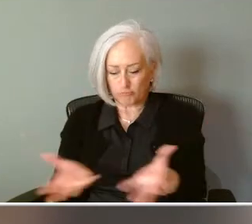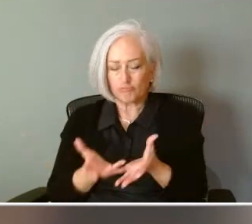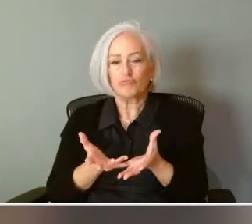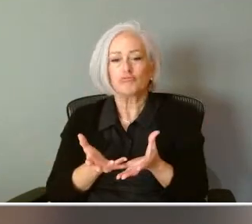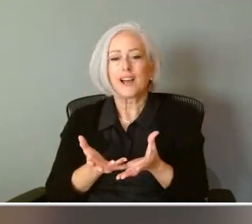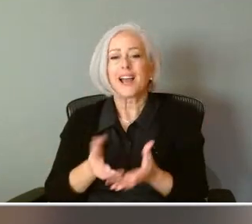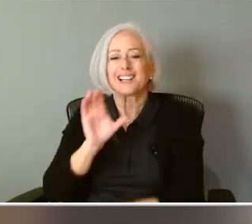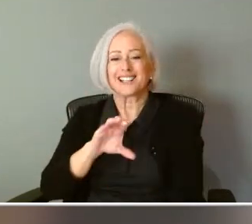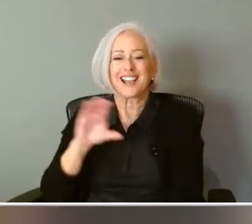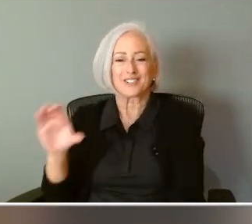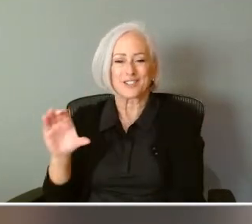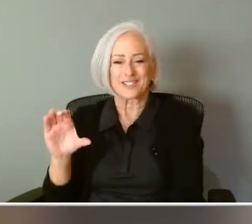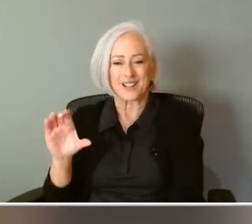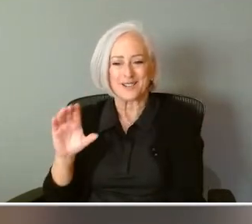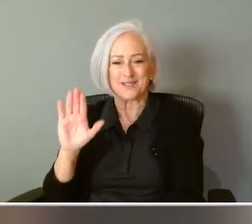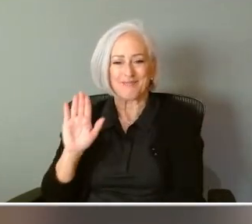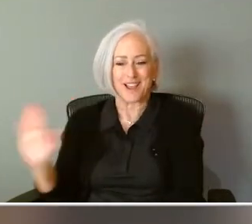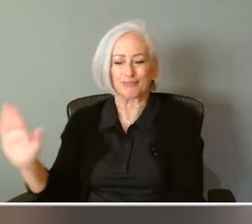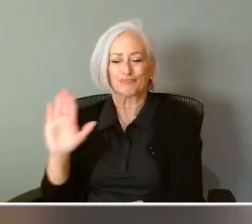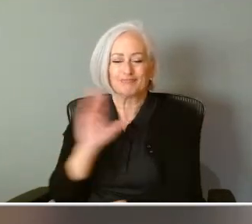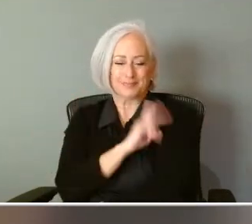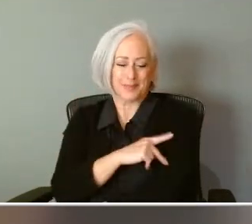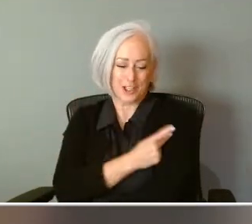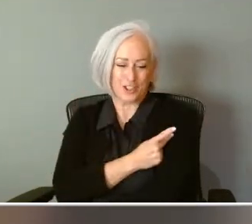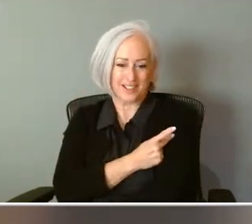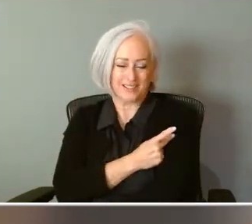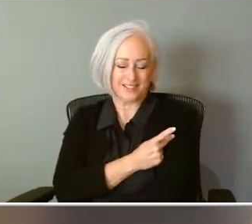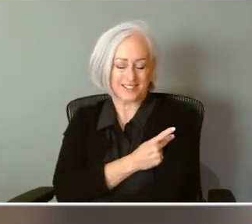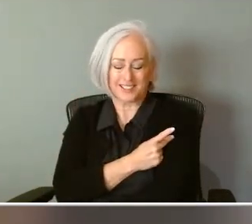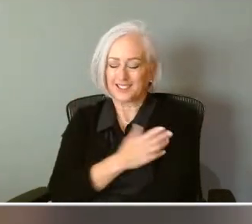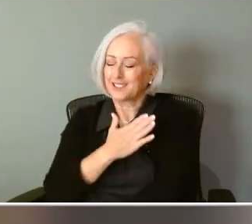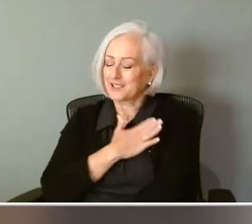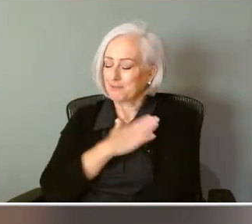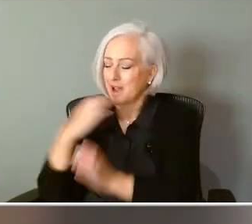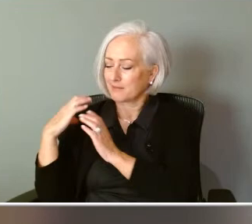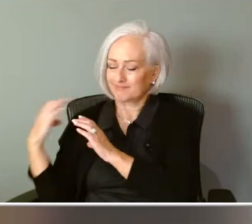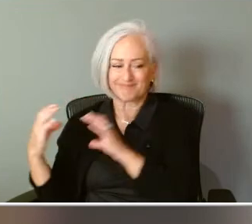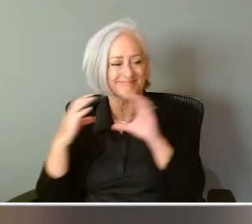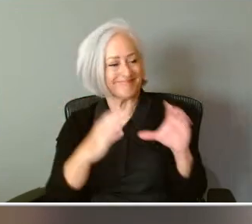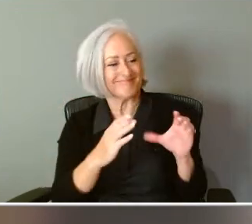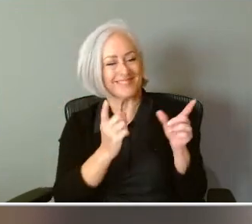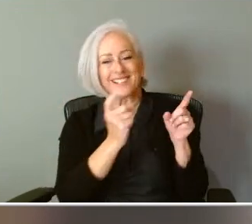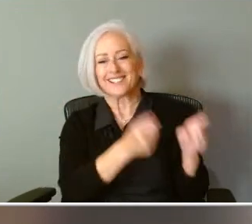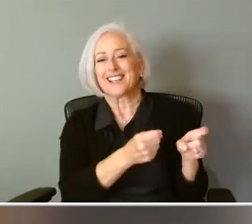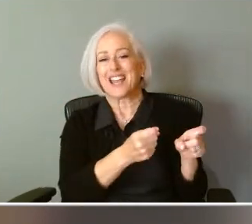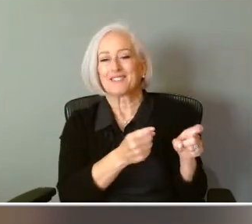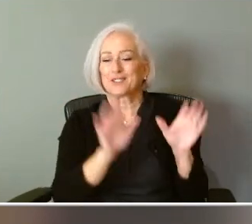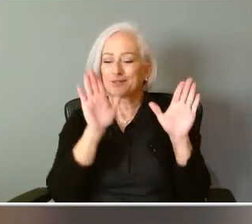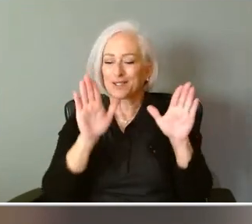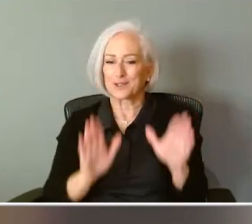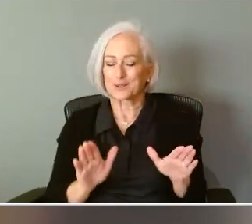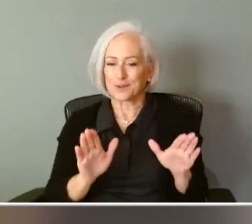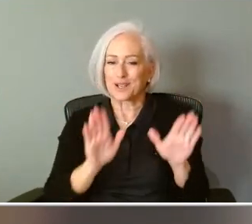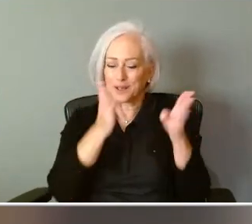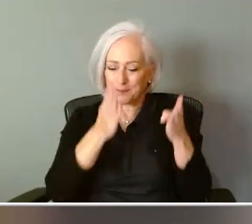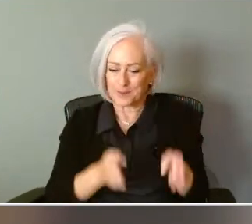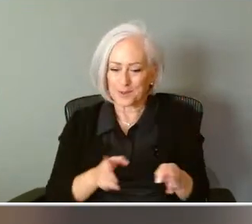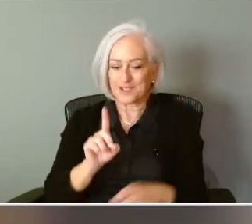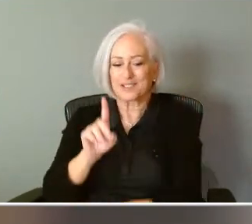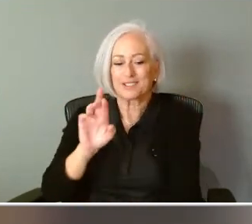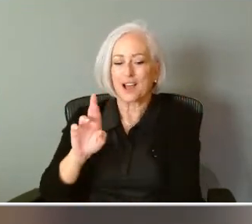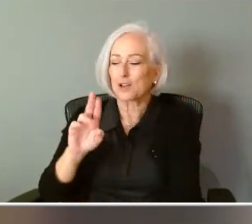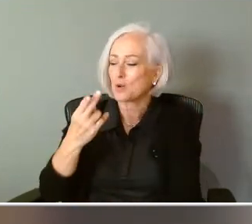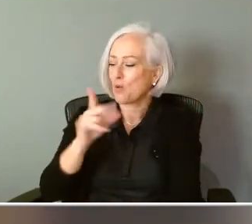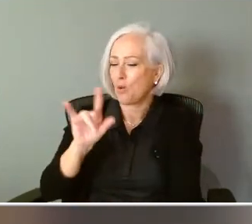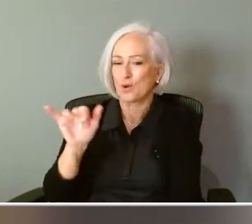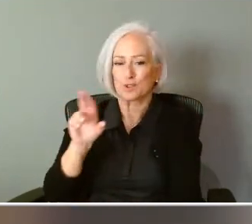patients. It's, couldn't be left in better hands with Dr. Holzberlein. Like Jeff said, I've known him since I